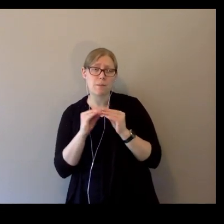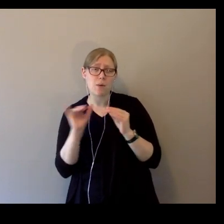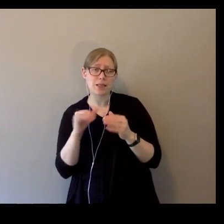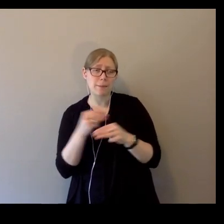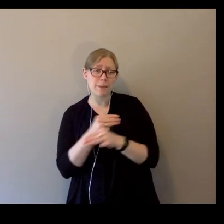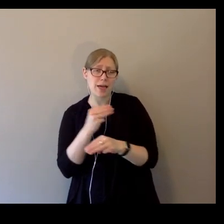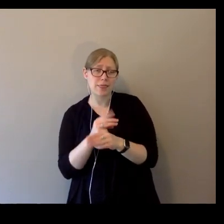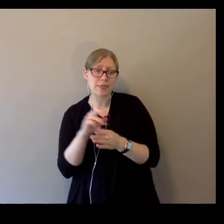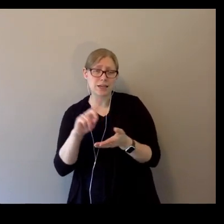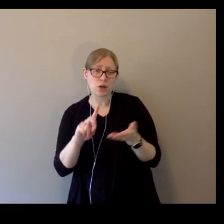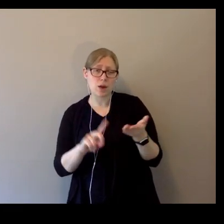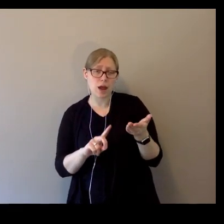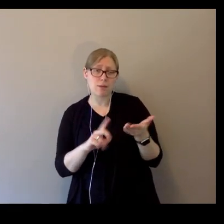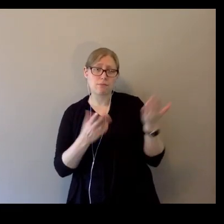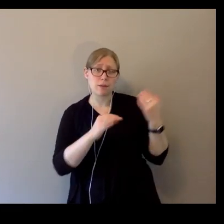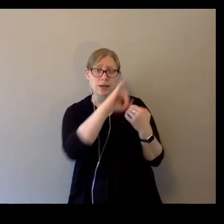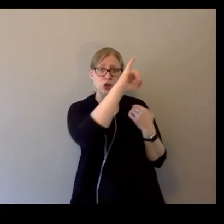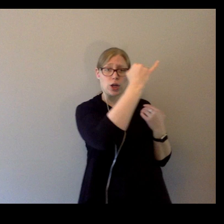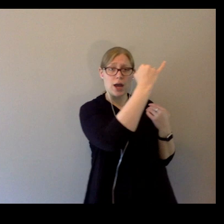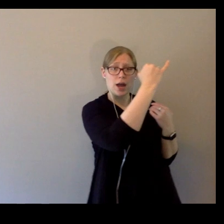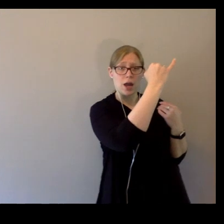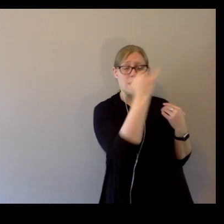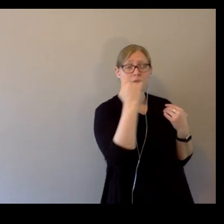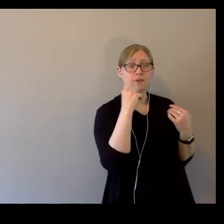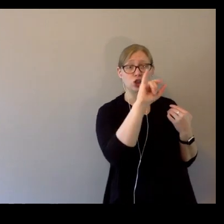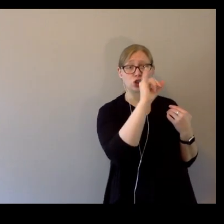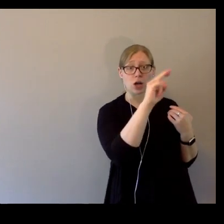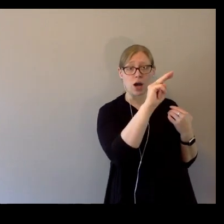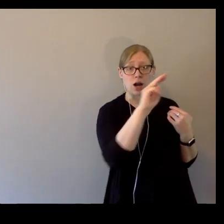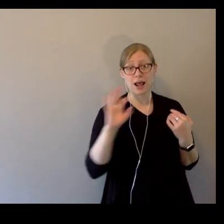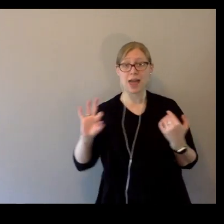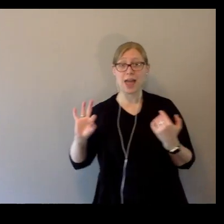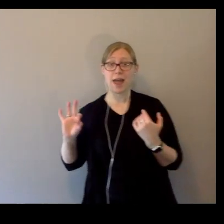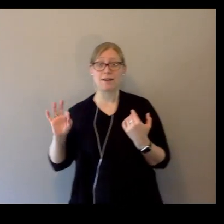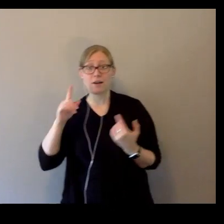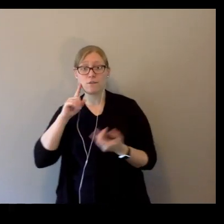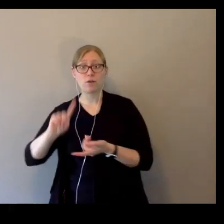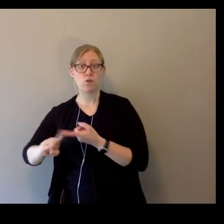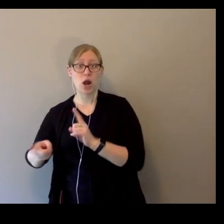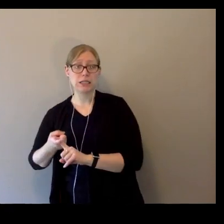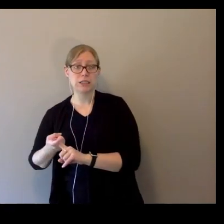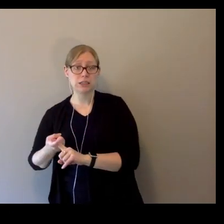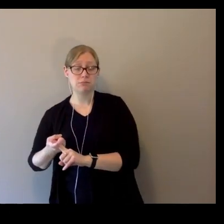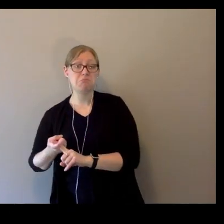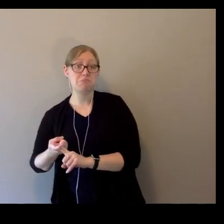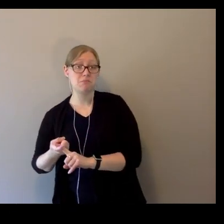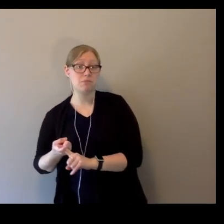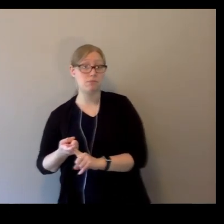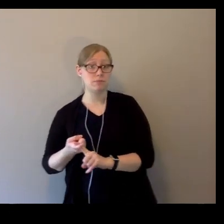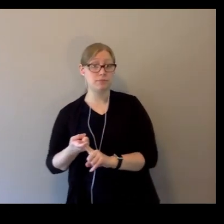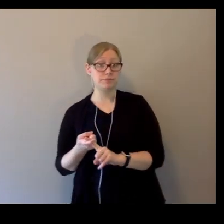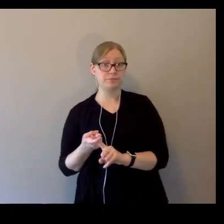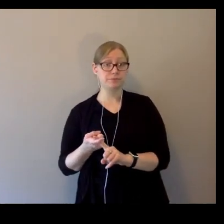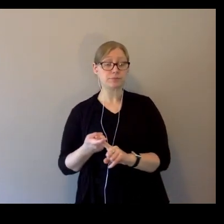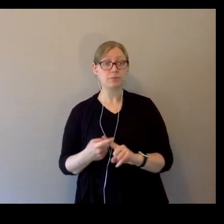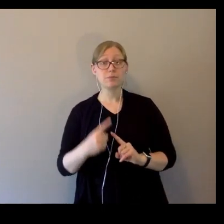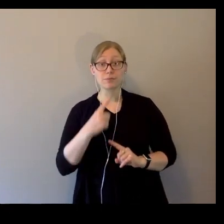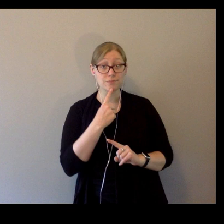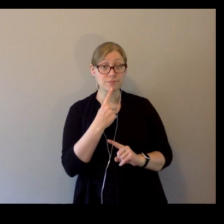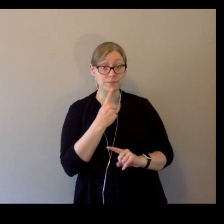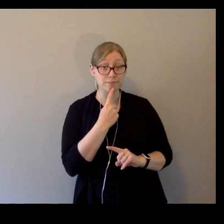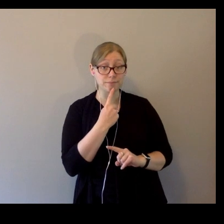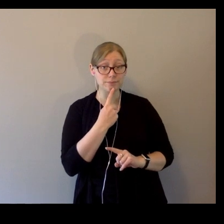want to put J for John and F for friend, right? And so here's our building, and it says